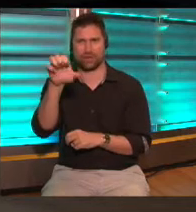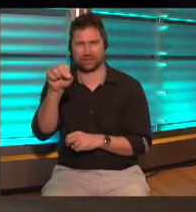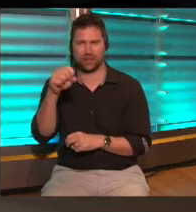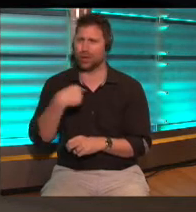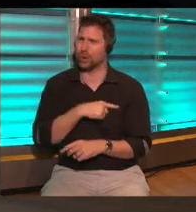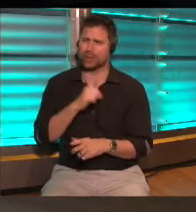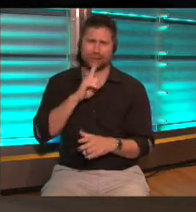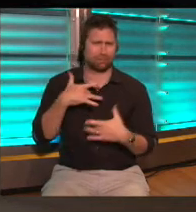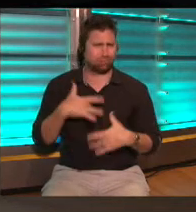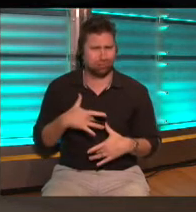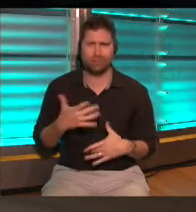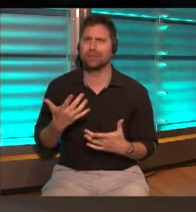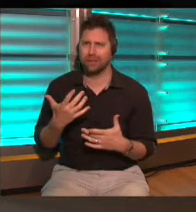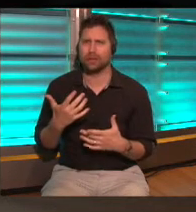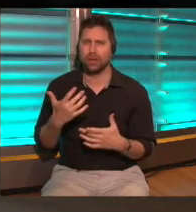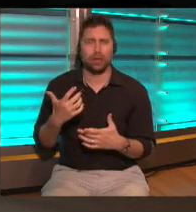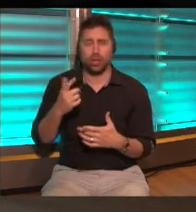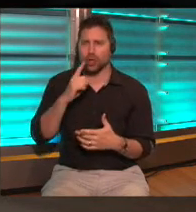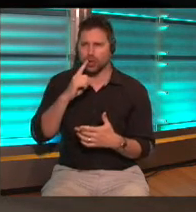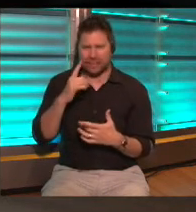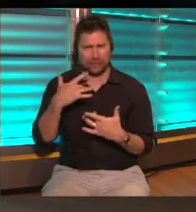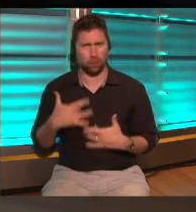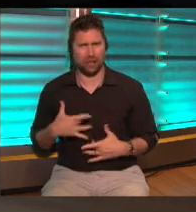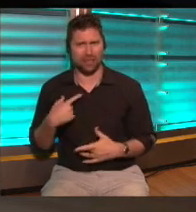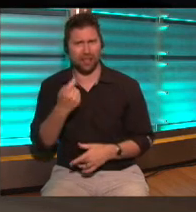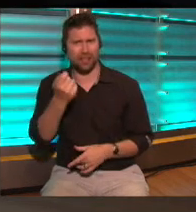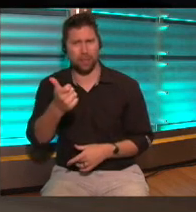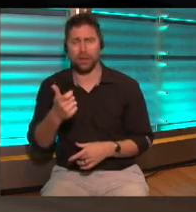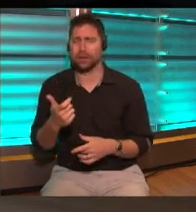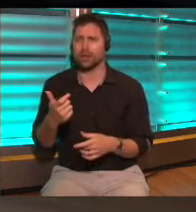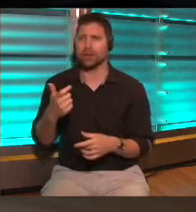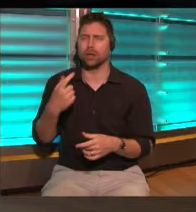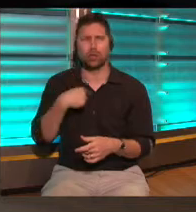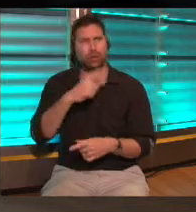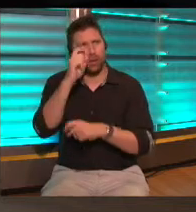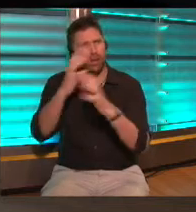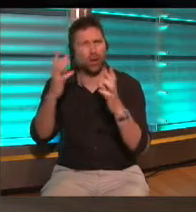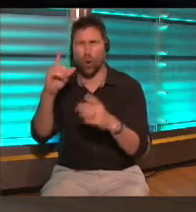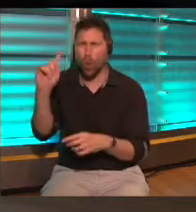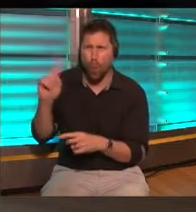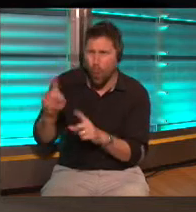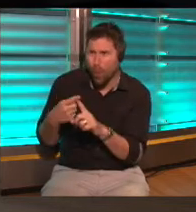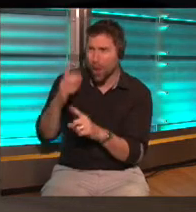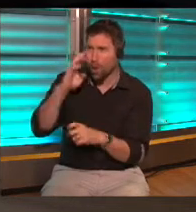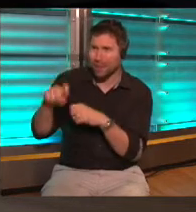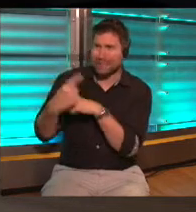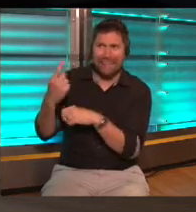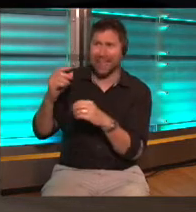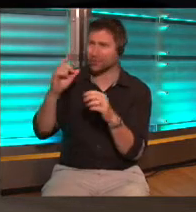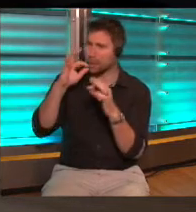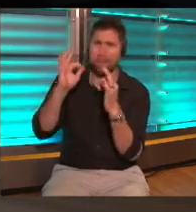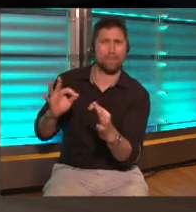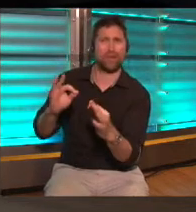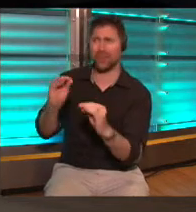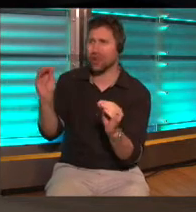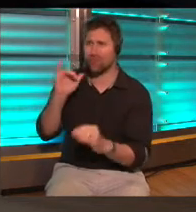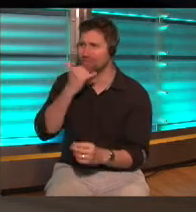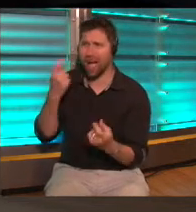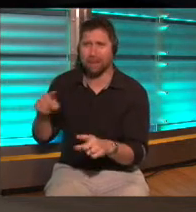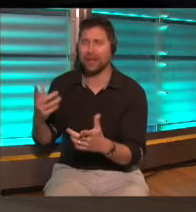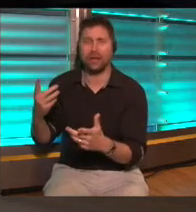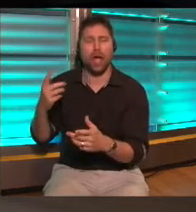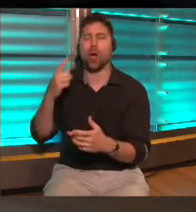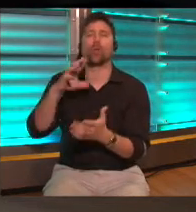down, and it actually it kind of depressed us for a bit. And we thought, when is there ever going to be a day where something just doesn't go wrong? And we learned that day